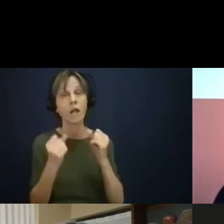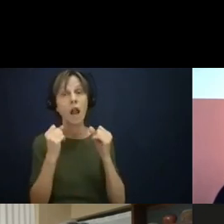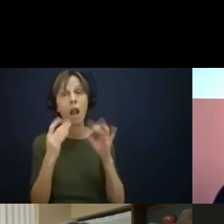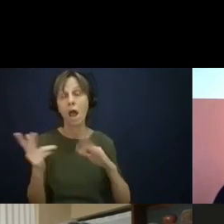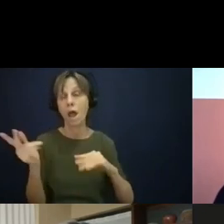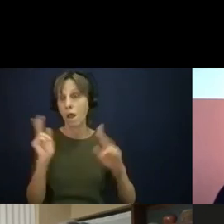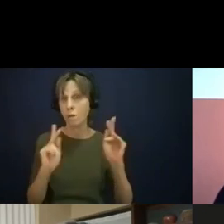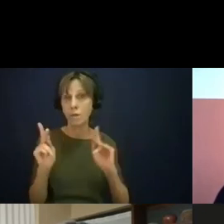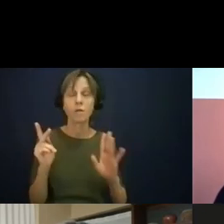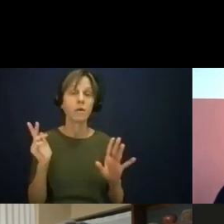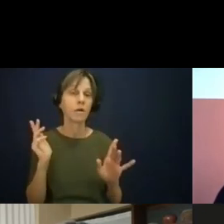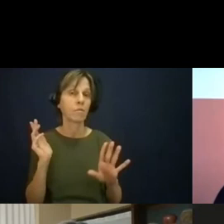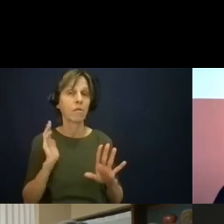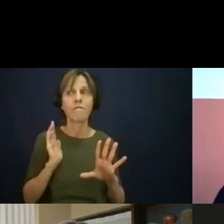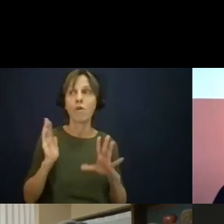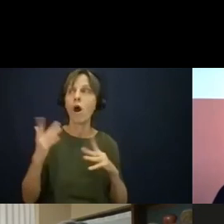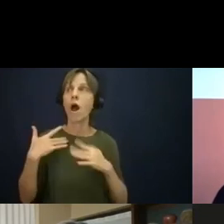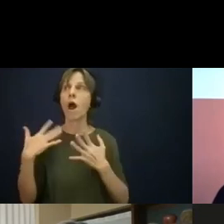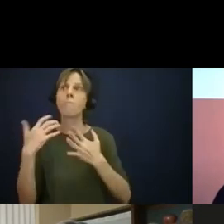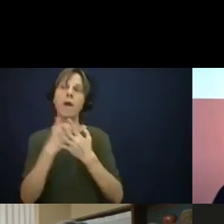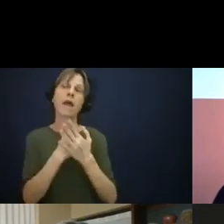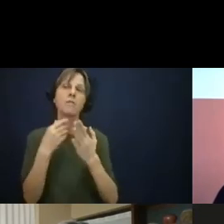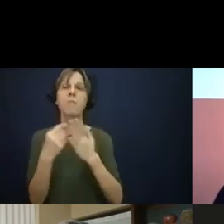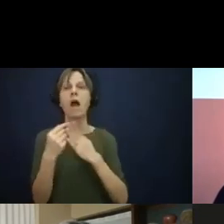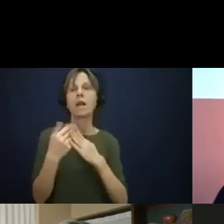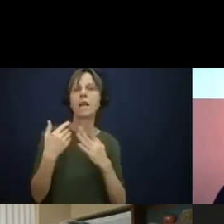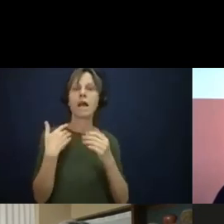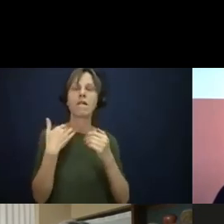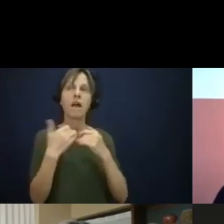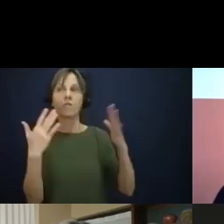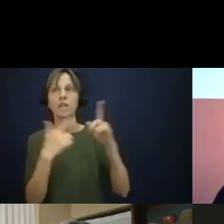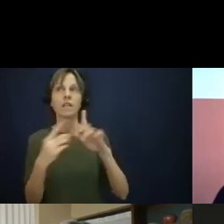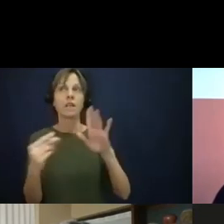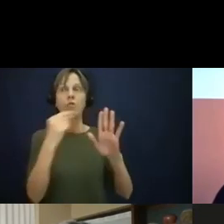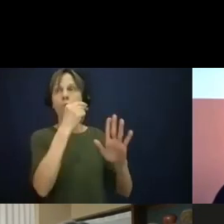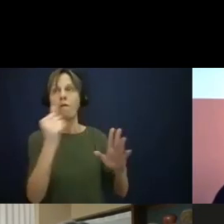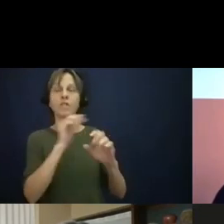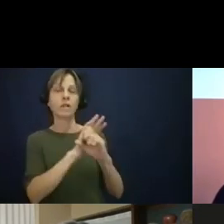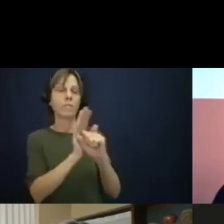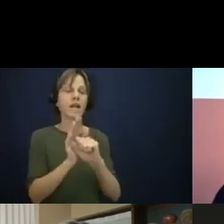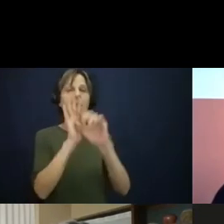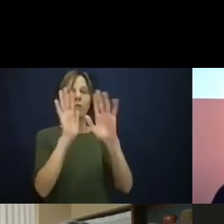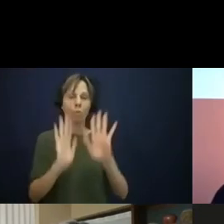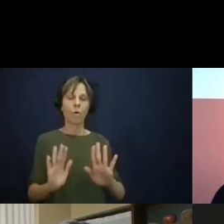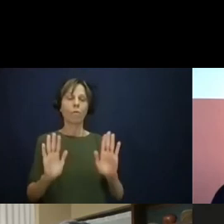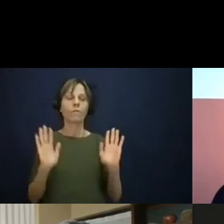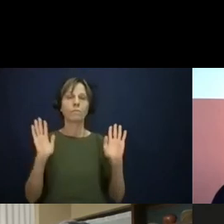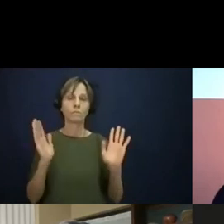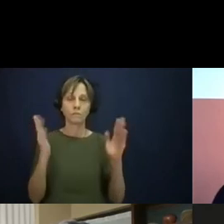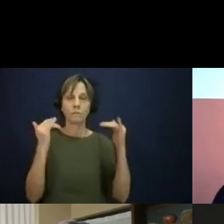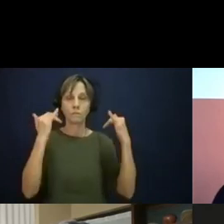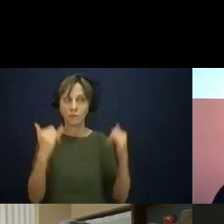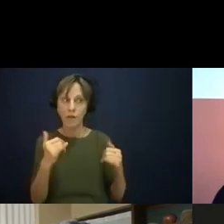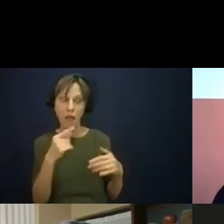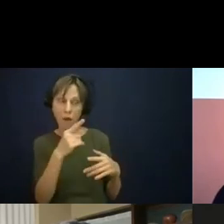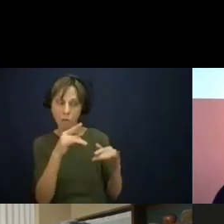were on this high, you know, I'm making the salary, I'm getting all this stuff, and then bam, pandemic's like, sit down. No, now you look just like those